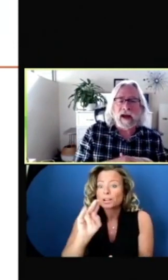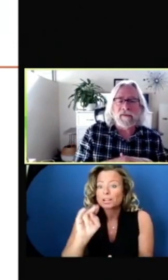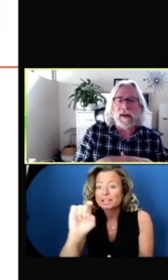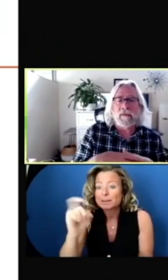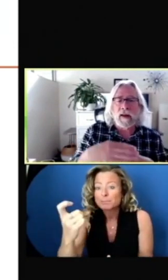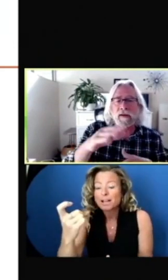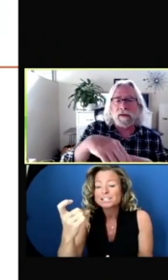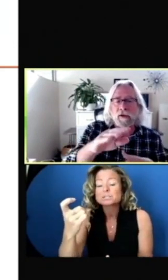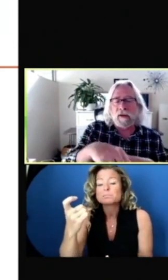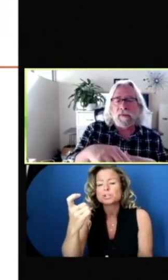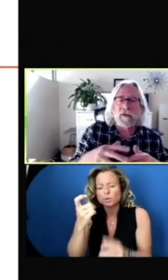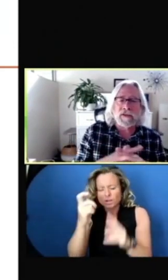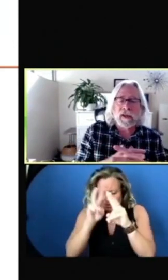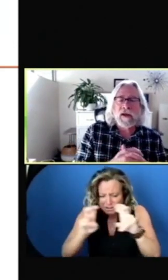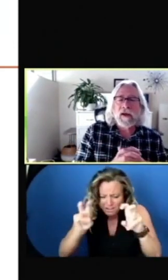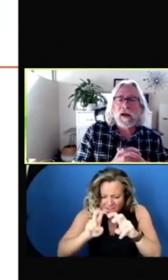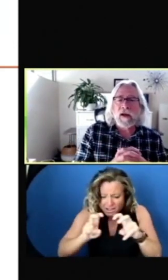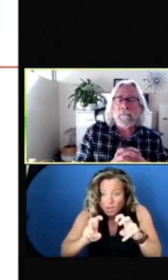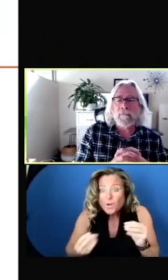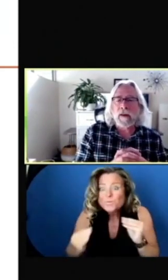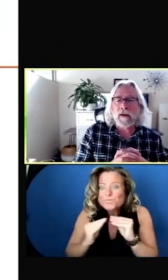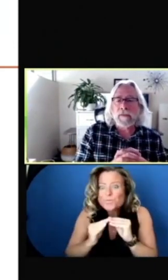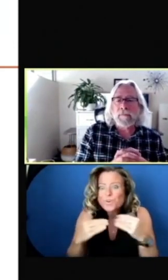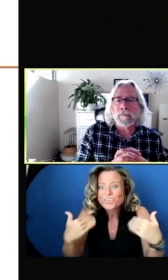deeper dive and look at those